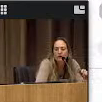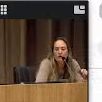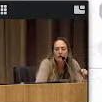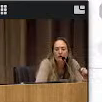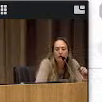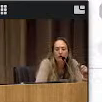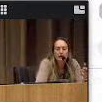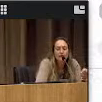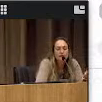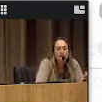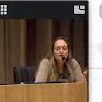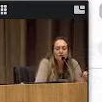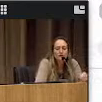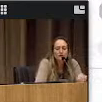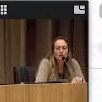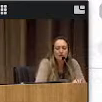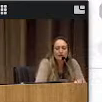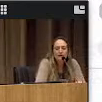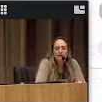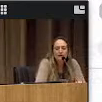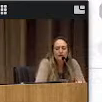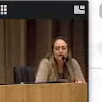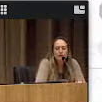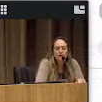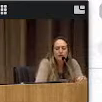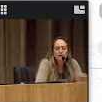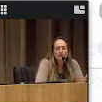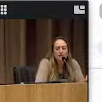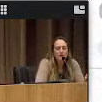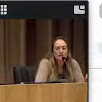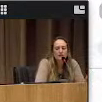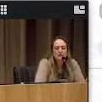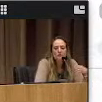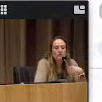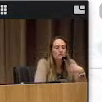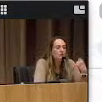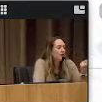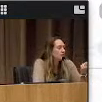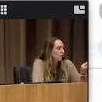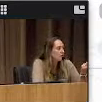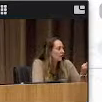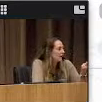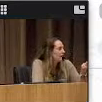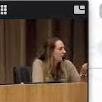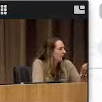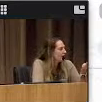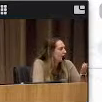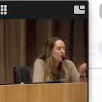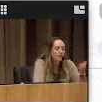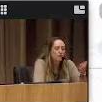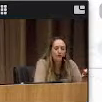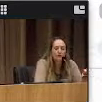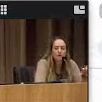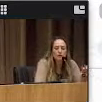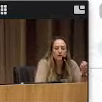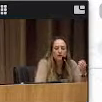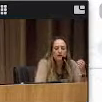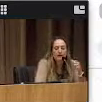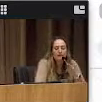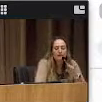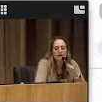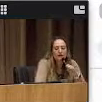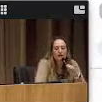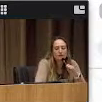avoid contamination. About mortality, it is something very similar to what we've seen